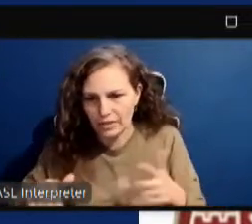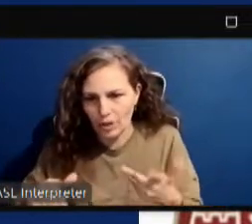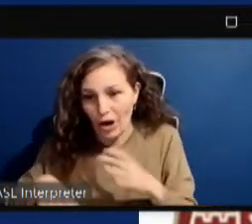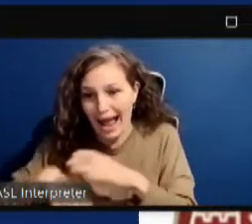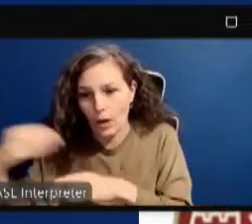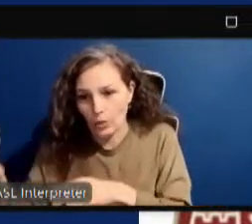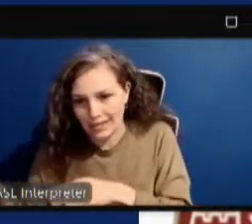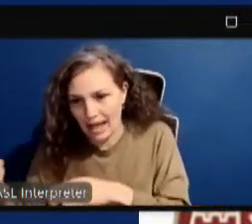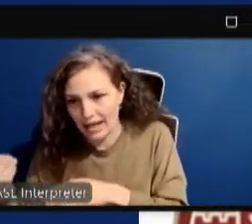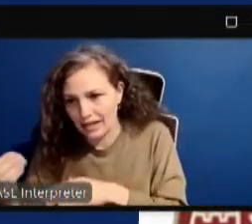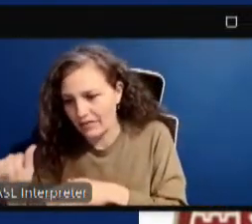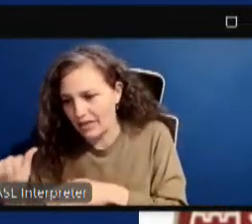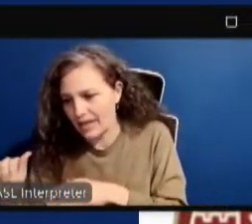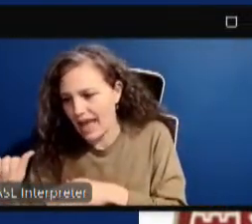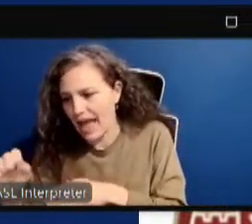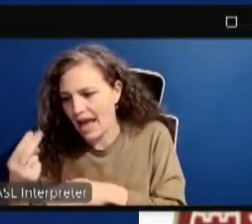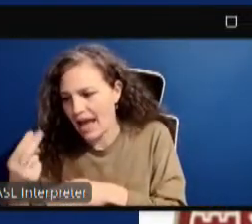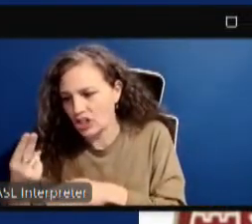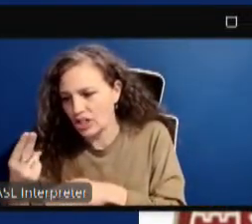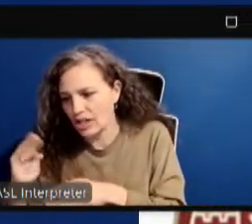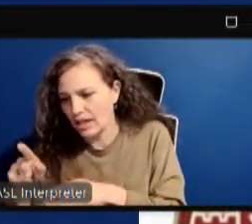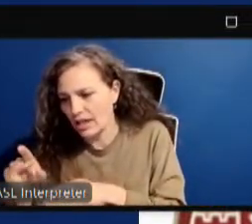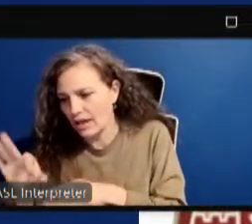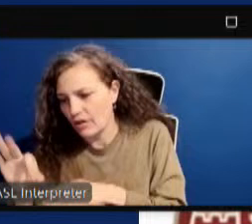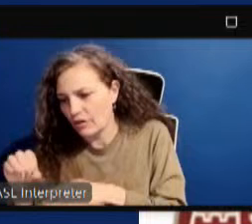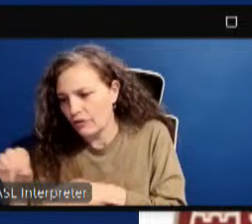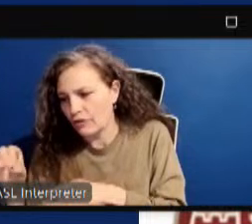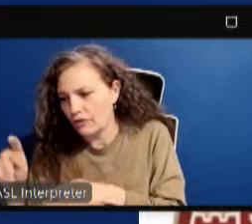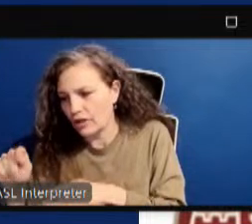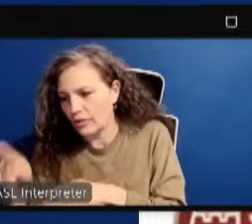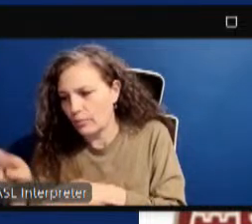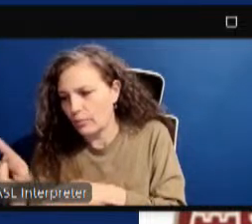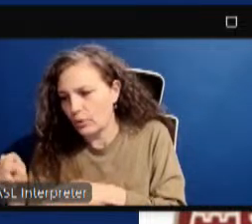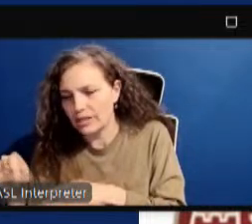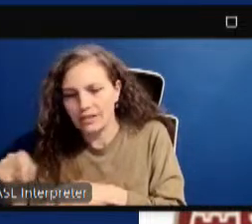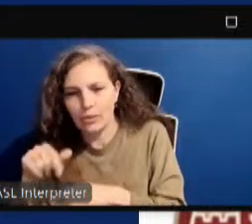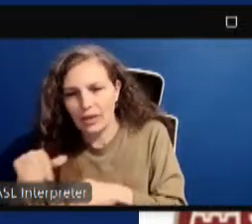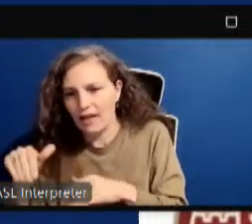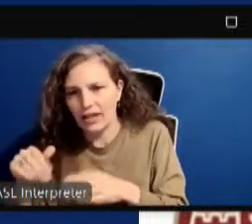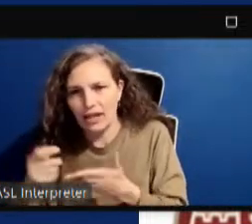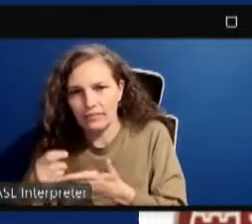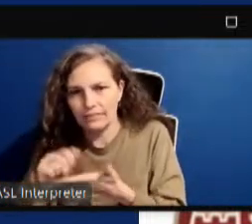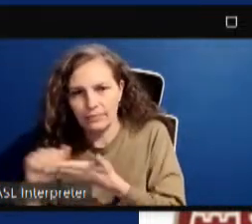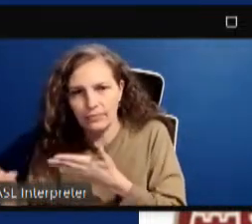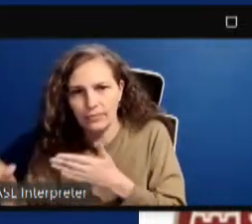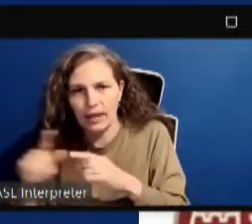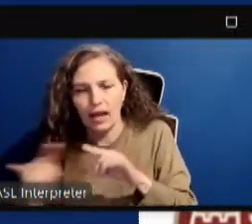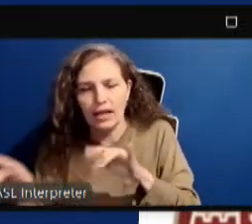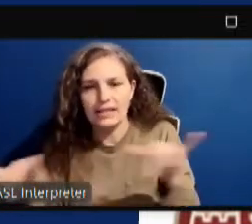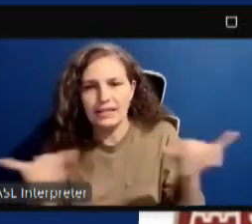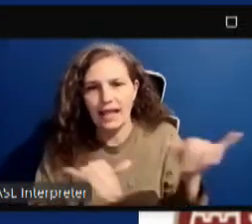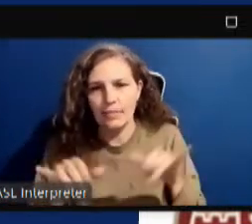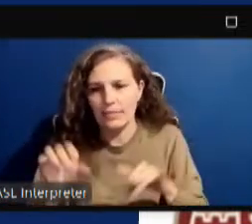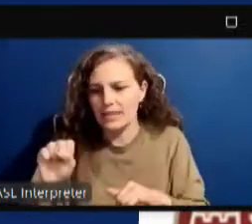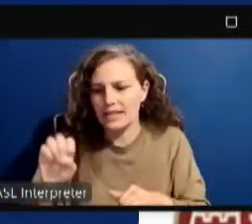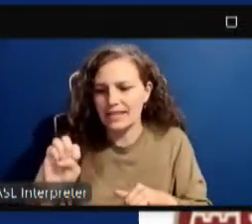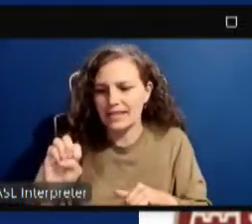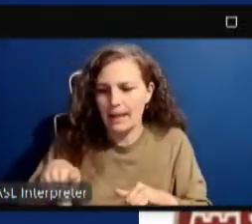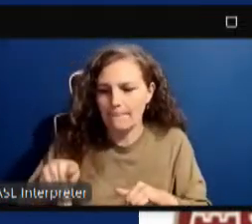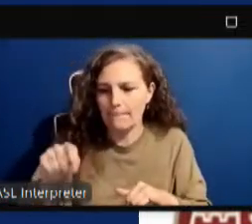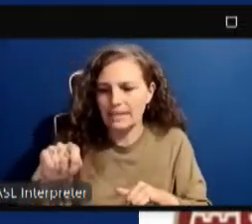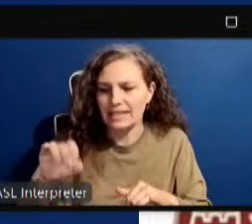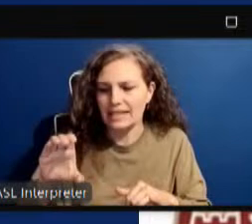them. And then septic tanks, again, within the ash footprint, but generally speaking, we have not